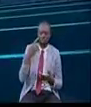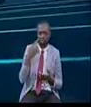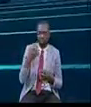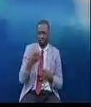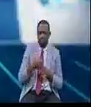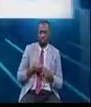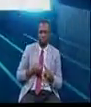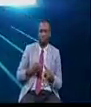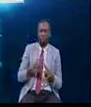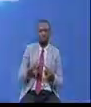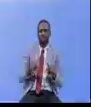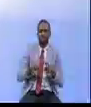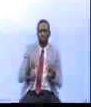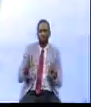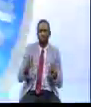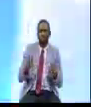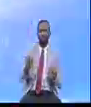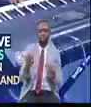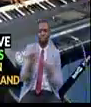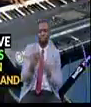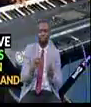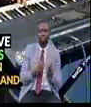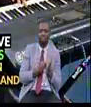and nations across the world.